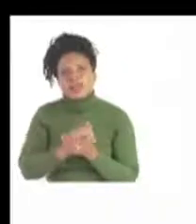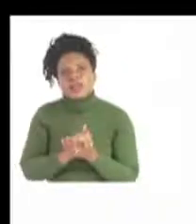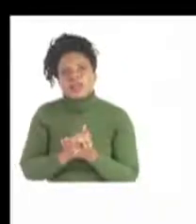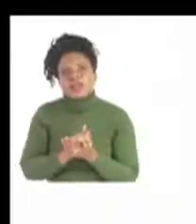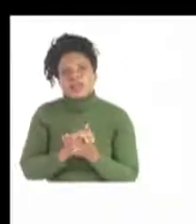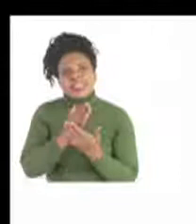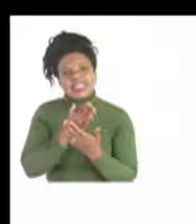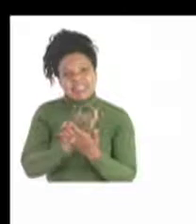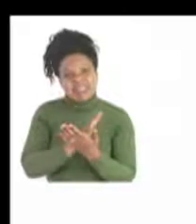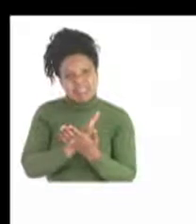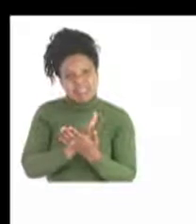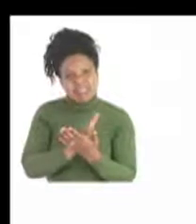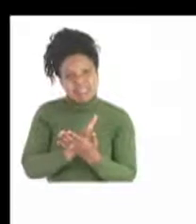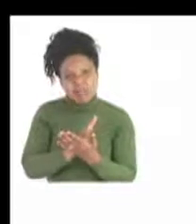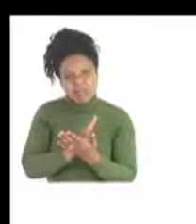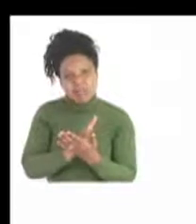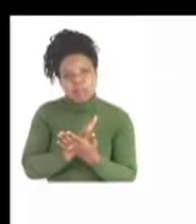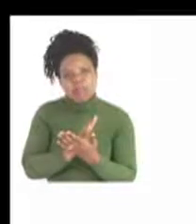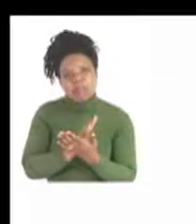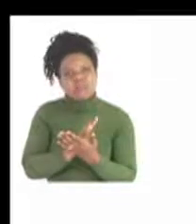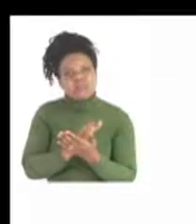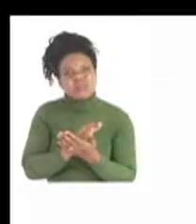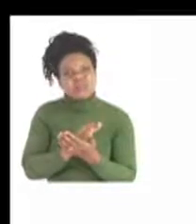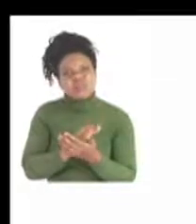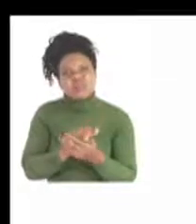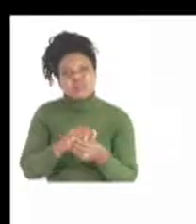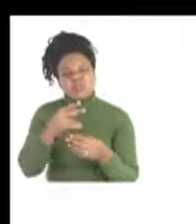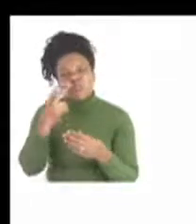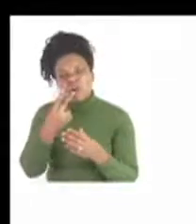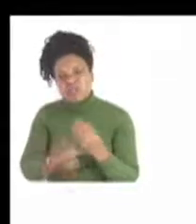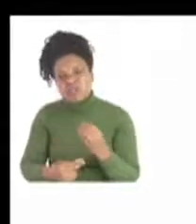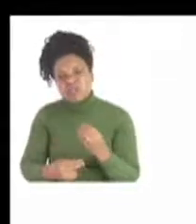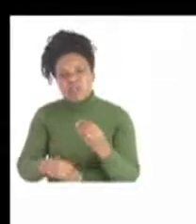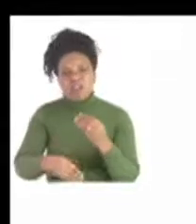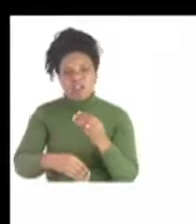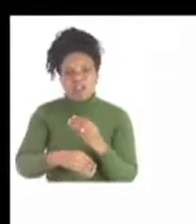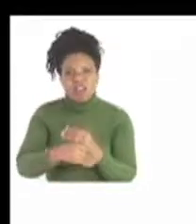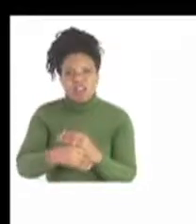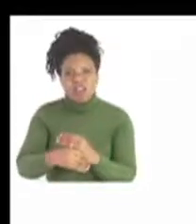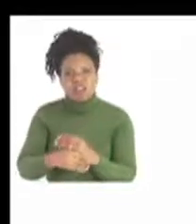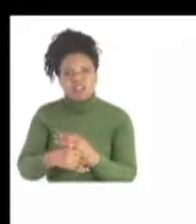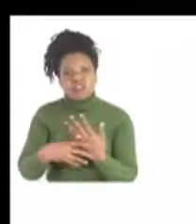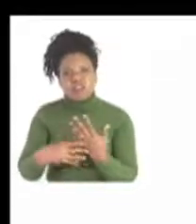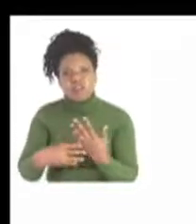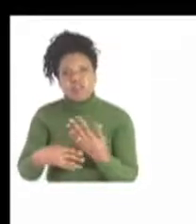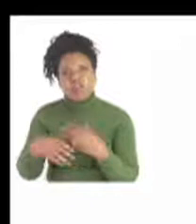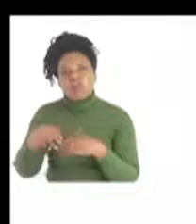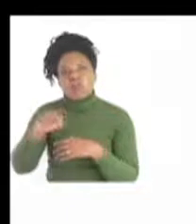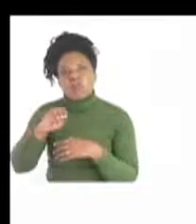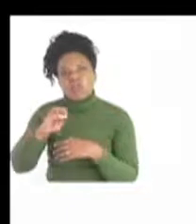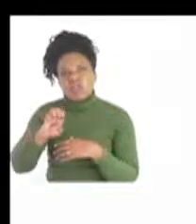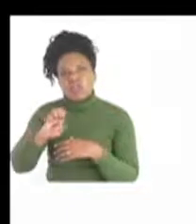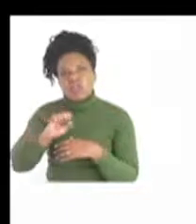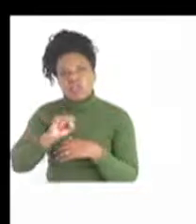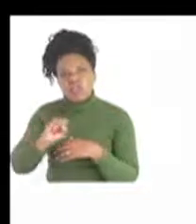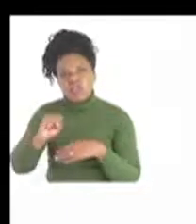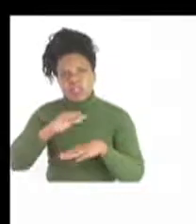with ES. Mango, mangoes or mangoes.